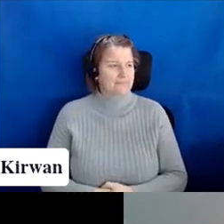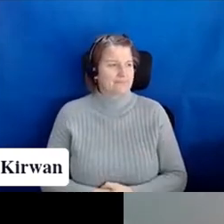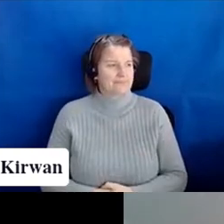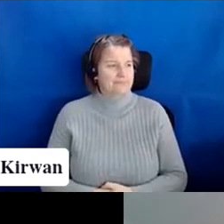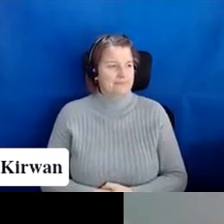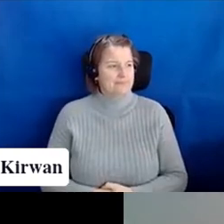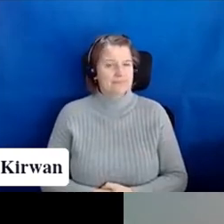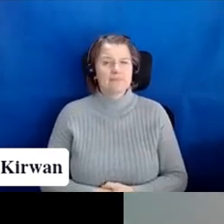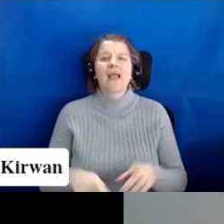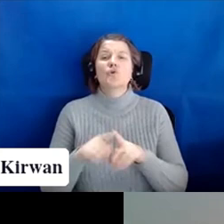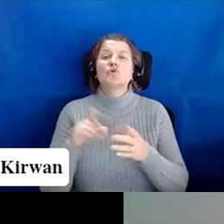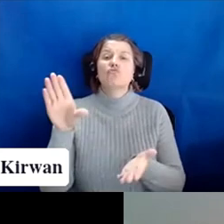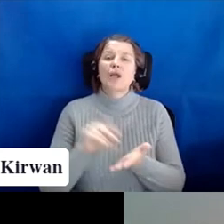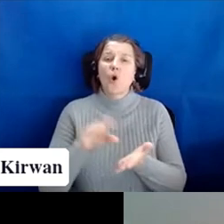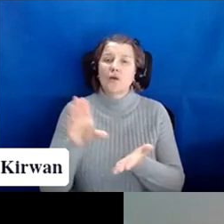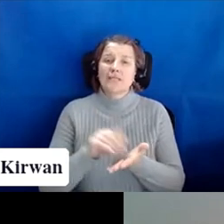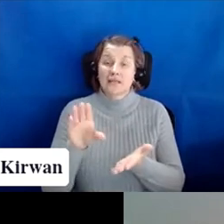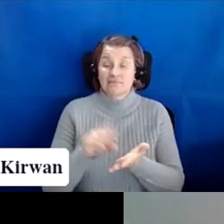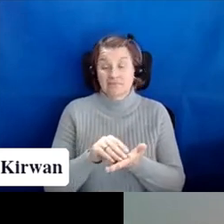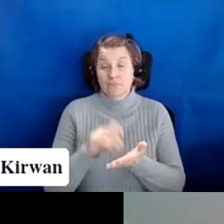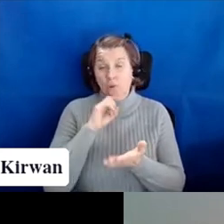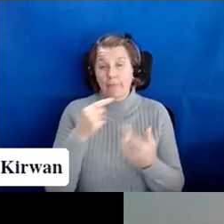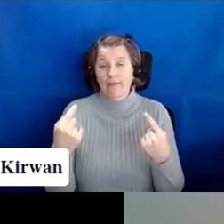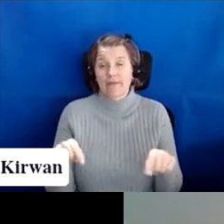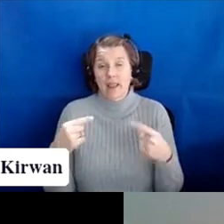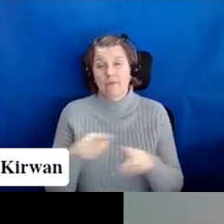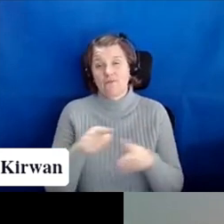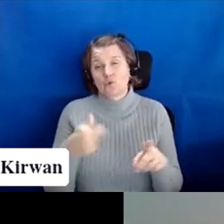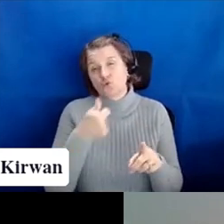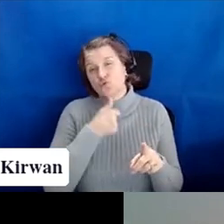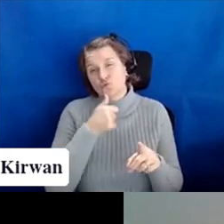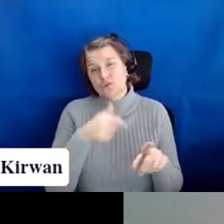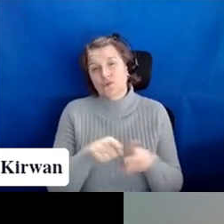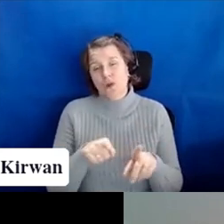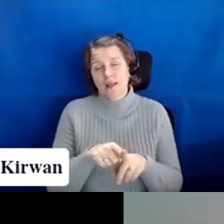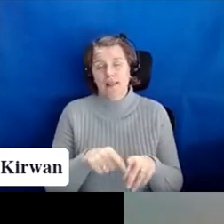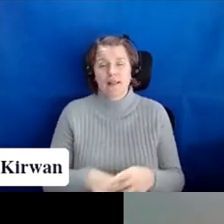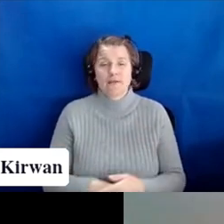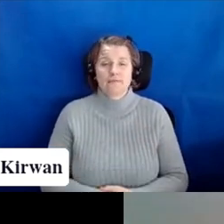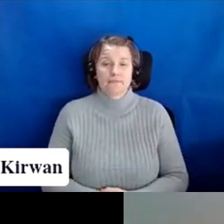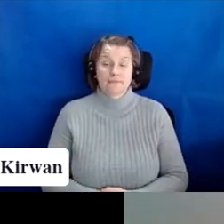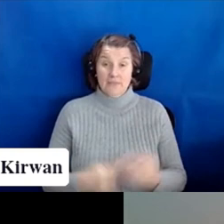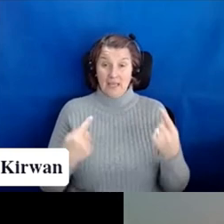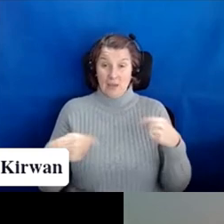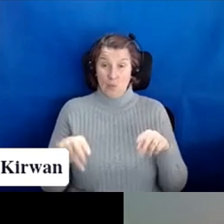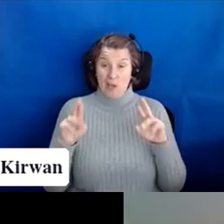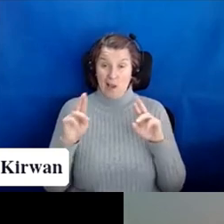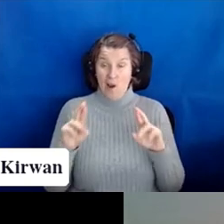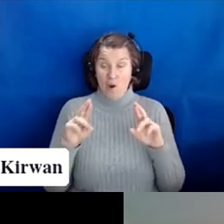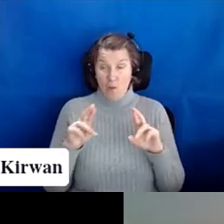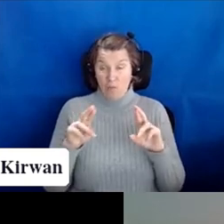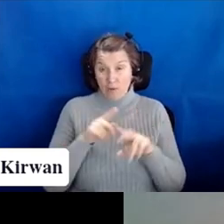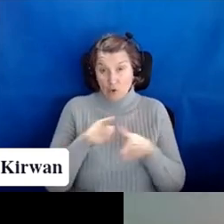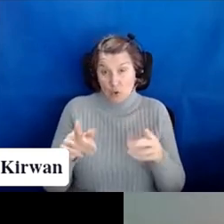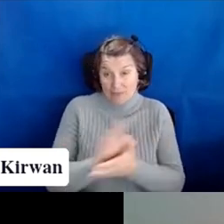the recording of the session will also be available for you to use. And we hope that you've enjoyed